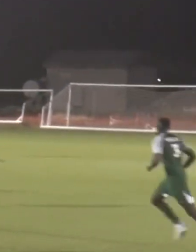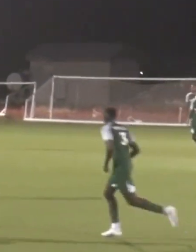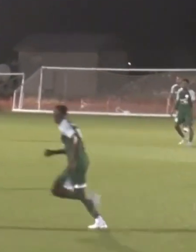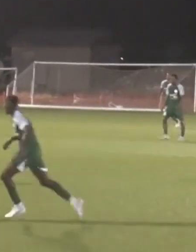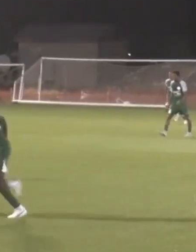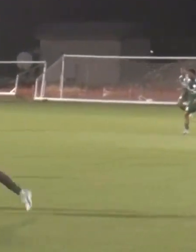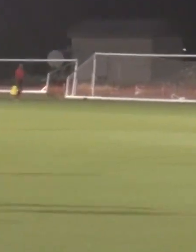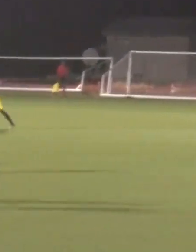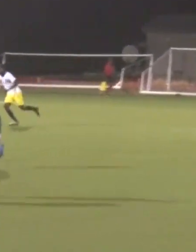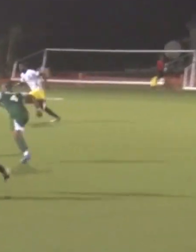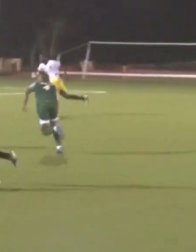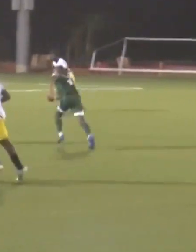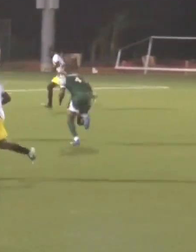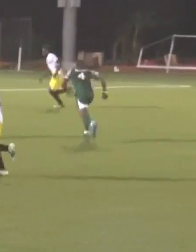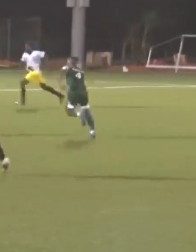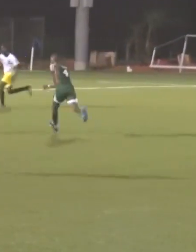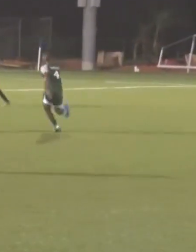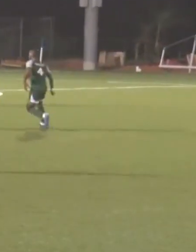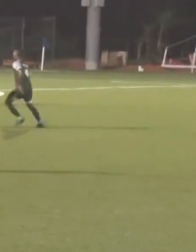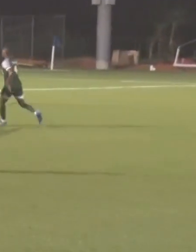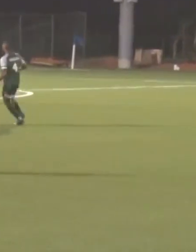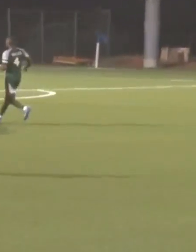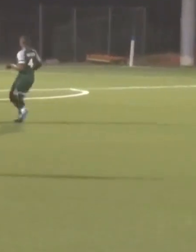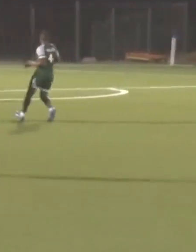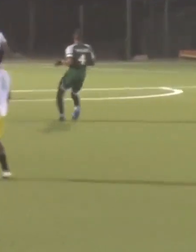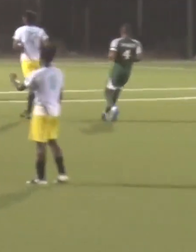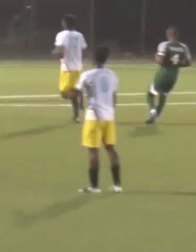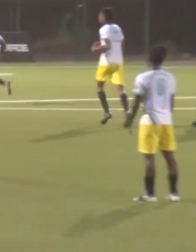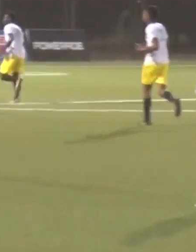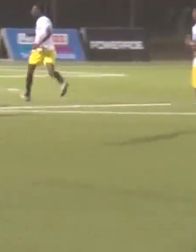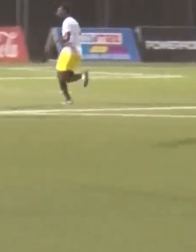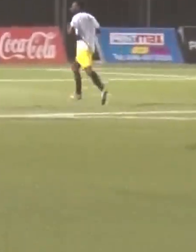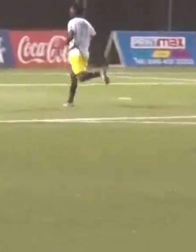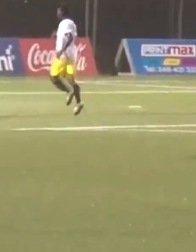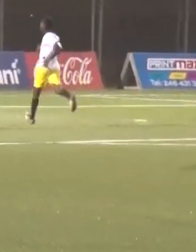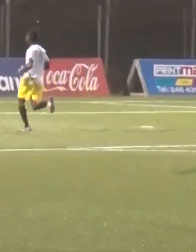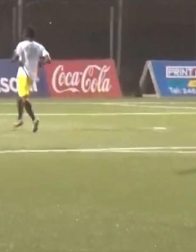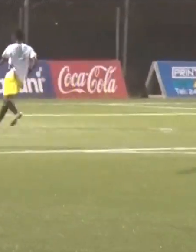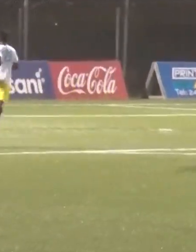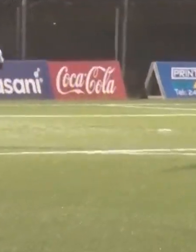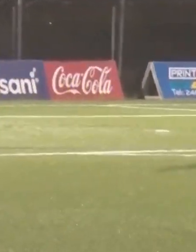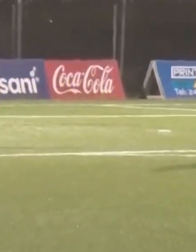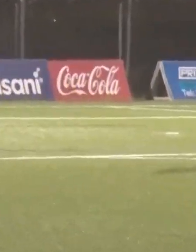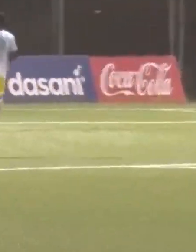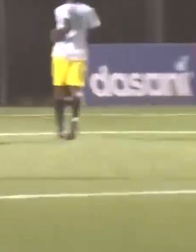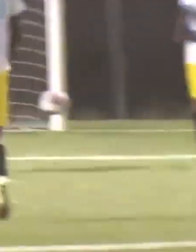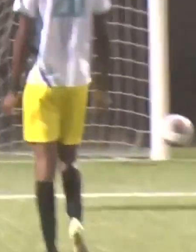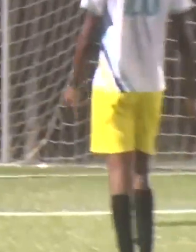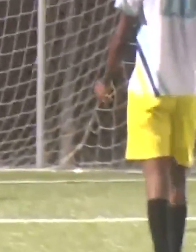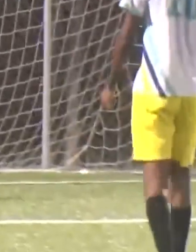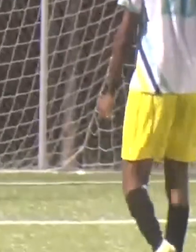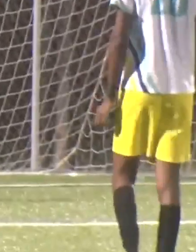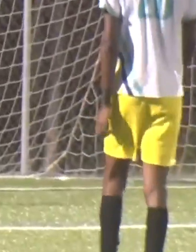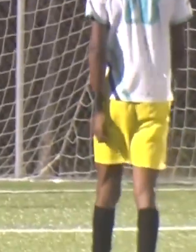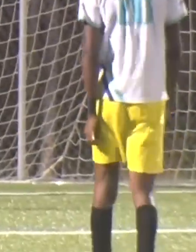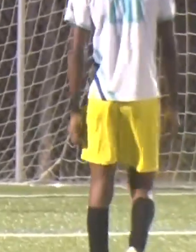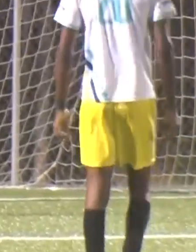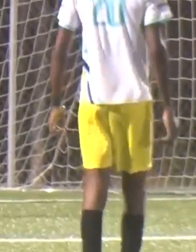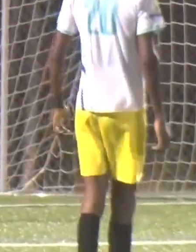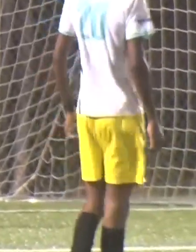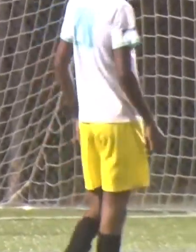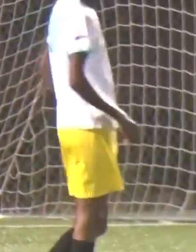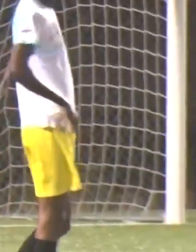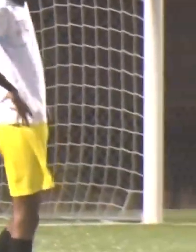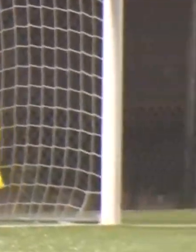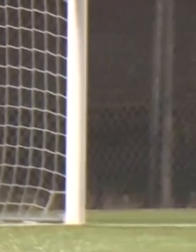a handful of games left in the season. Jonte James runs onto this through ball from Shaquille Boyce. The keeper frozen in